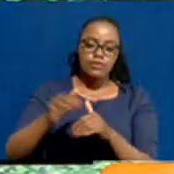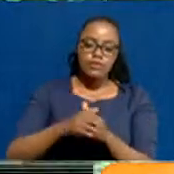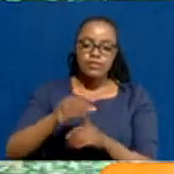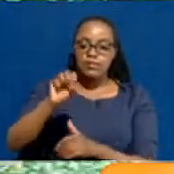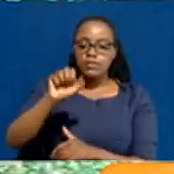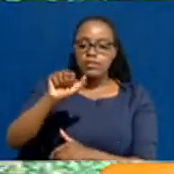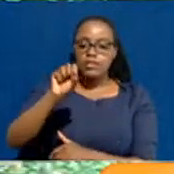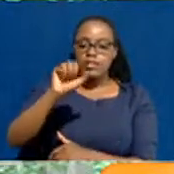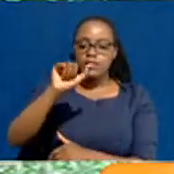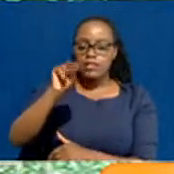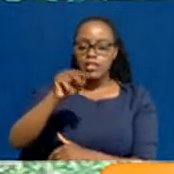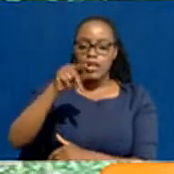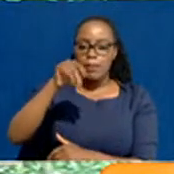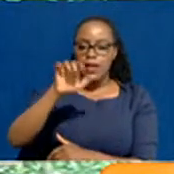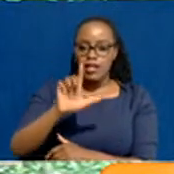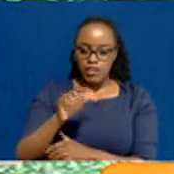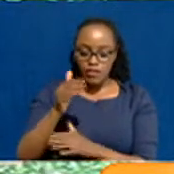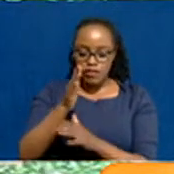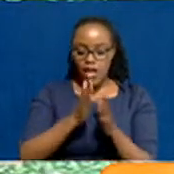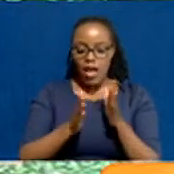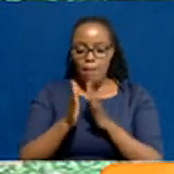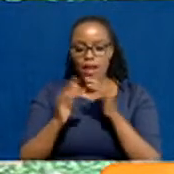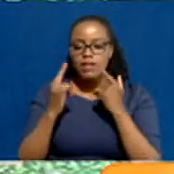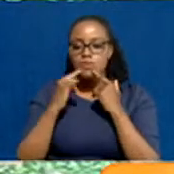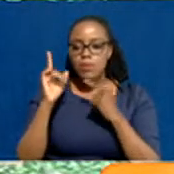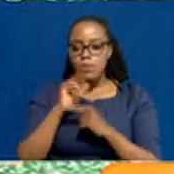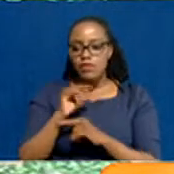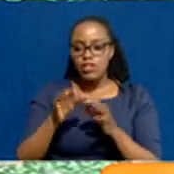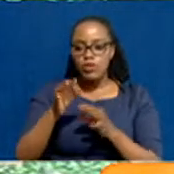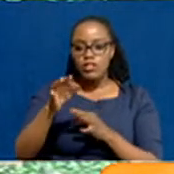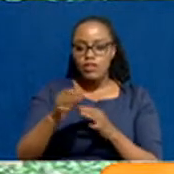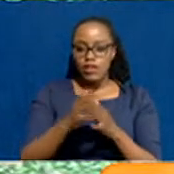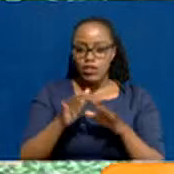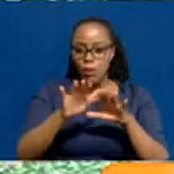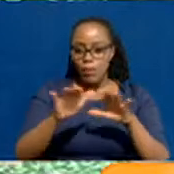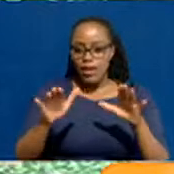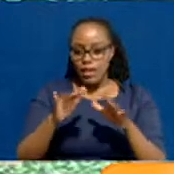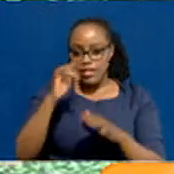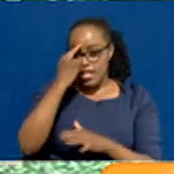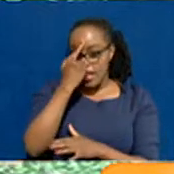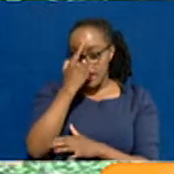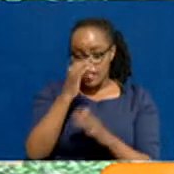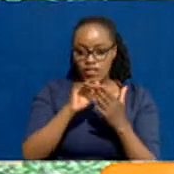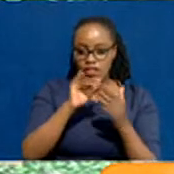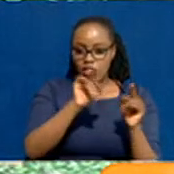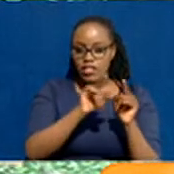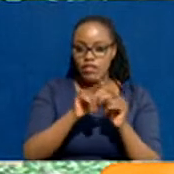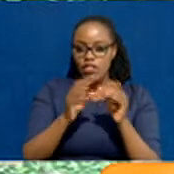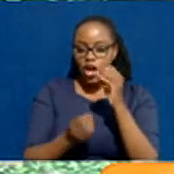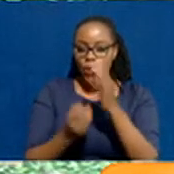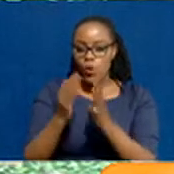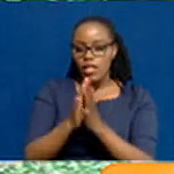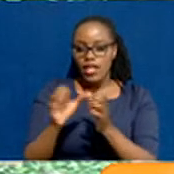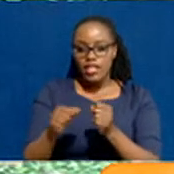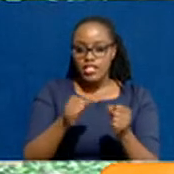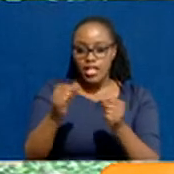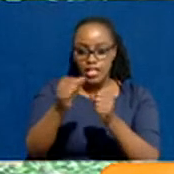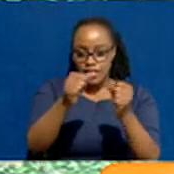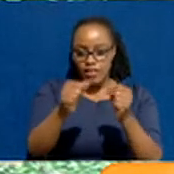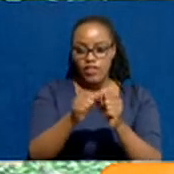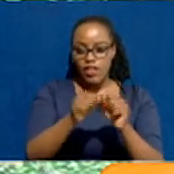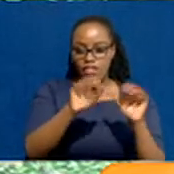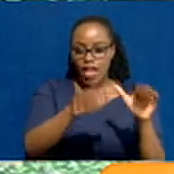Sasini PLC has announced plans to expand further to markets in Asia as part of its growth strategy.